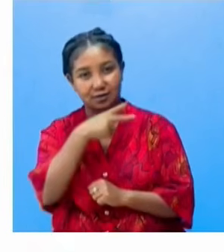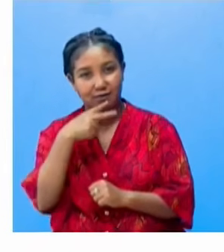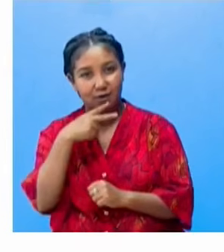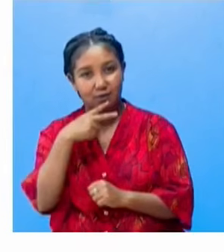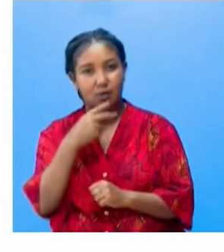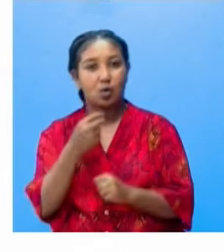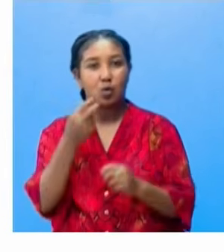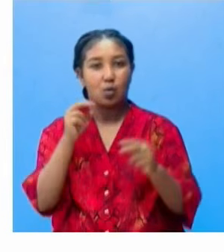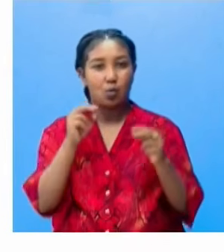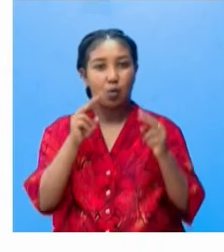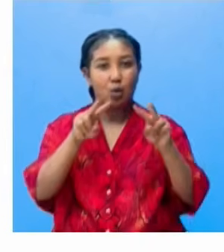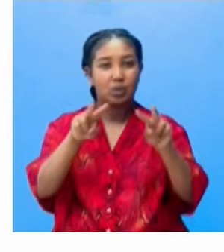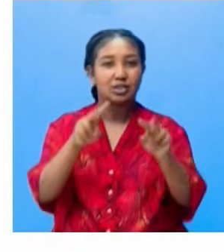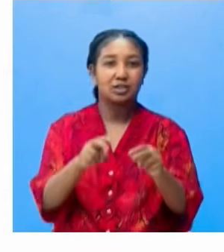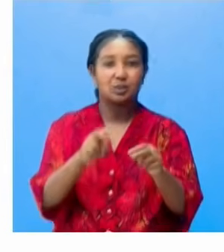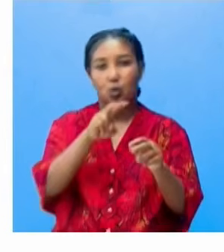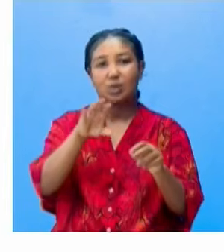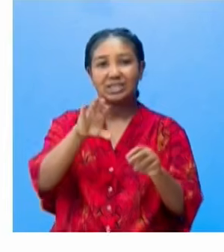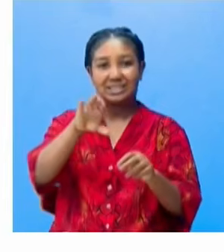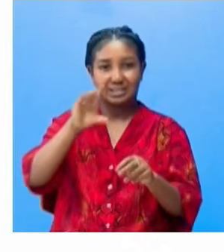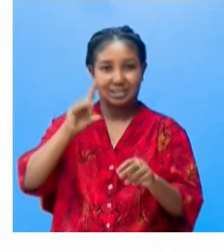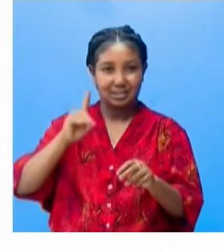watching into watch it.